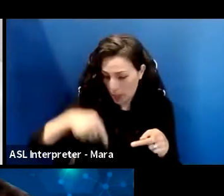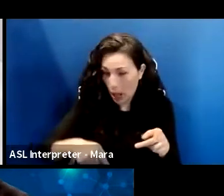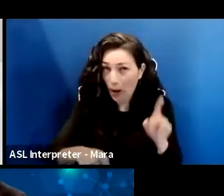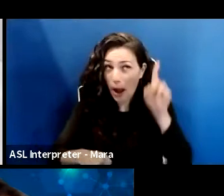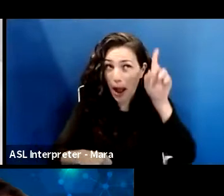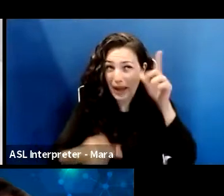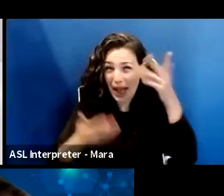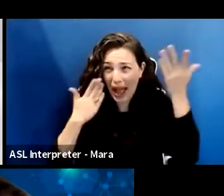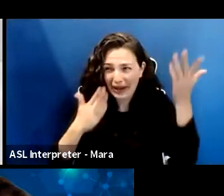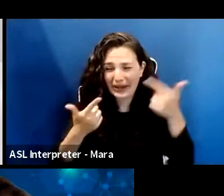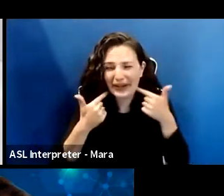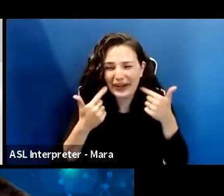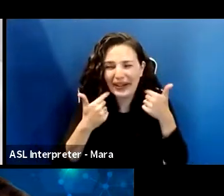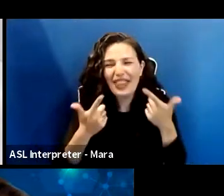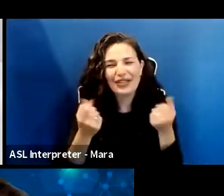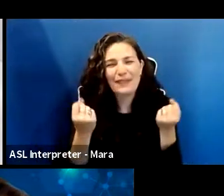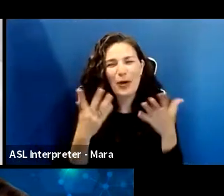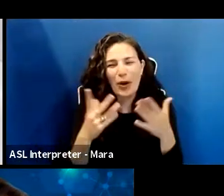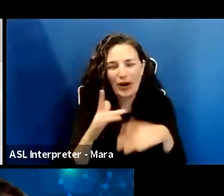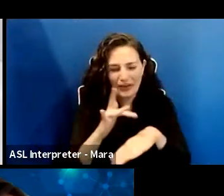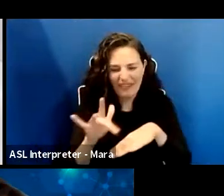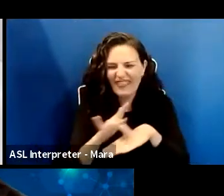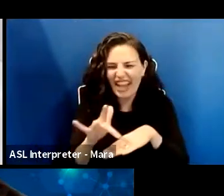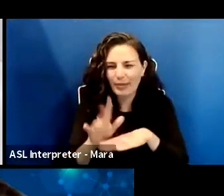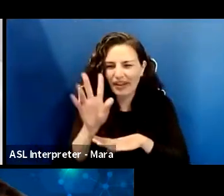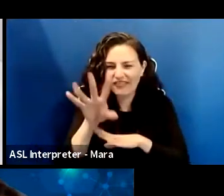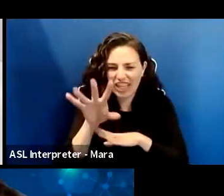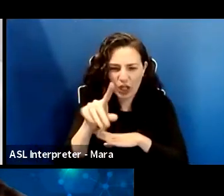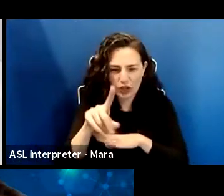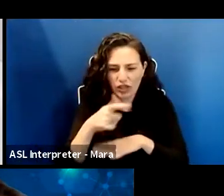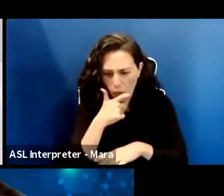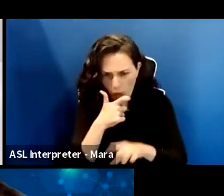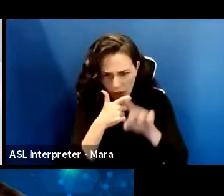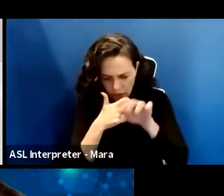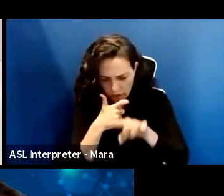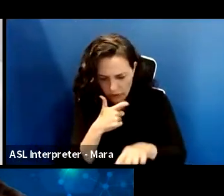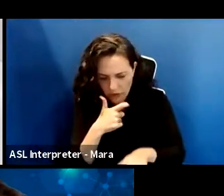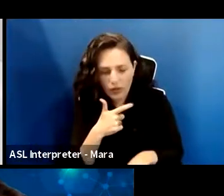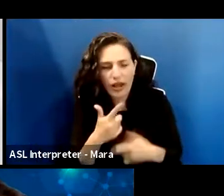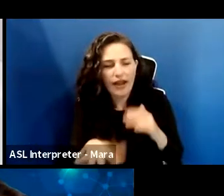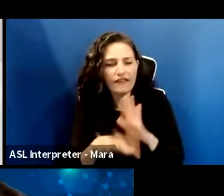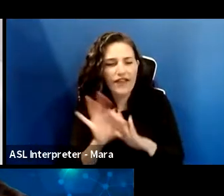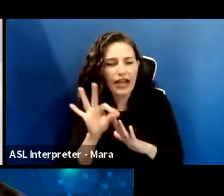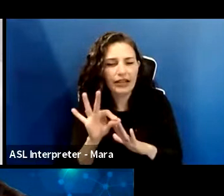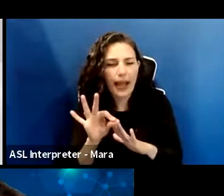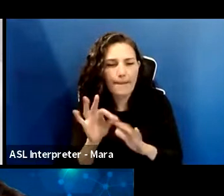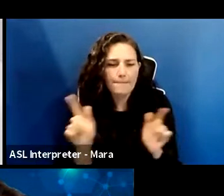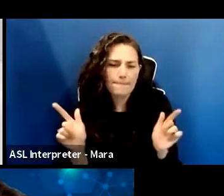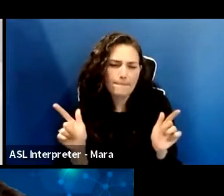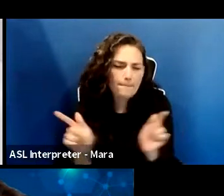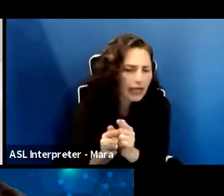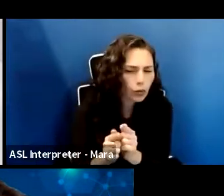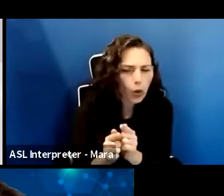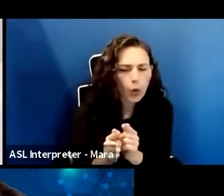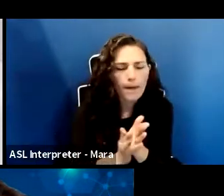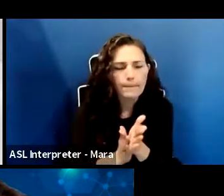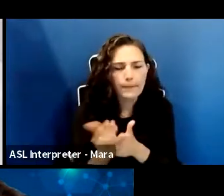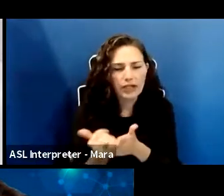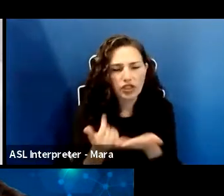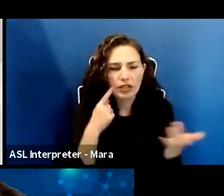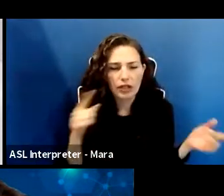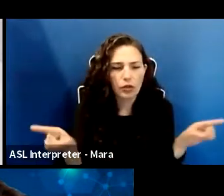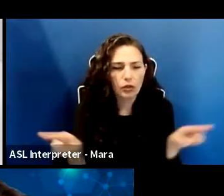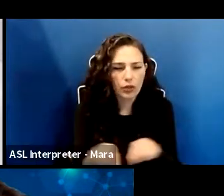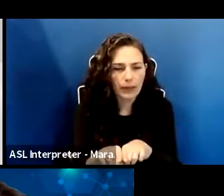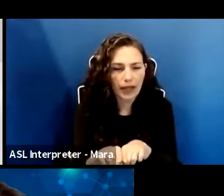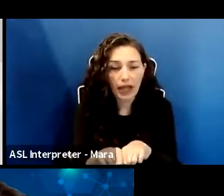think just below. So, you can learn more about the micro budget agreement. There's also, looking to the future, we're